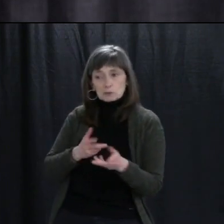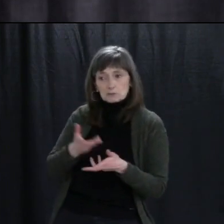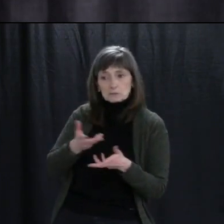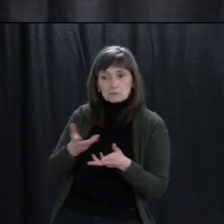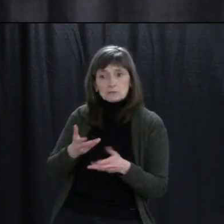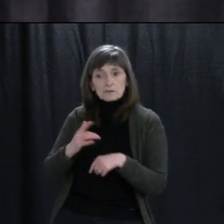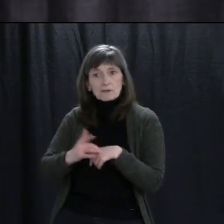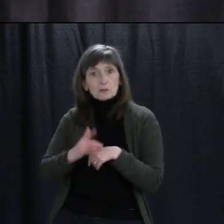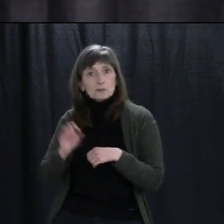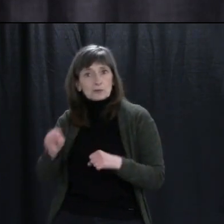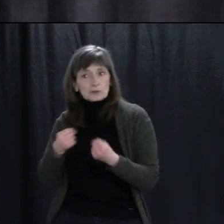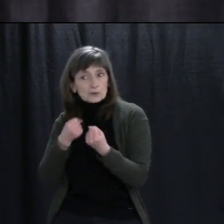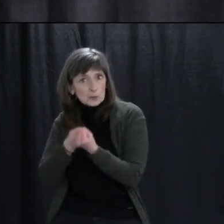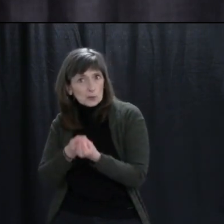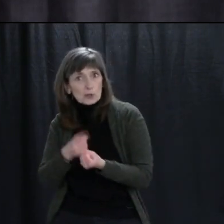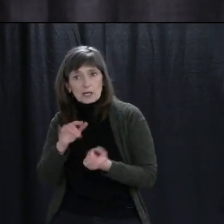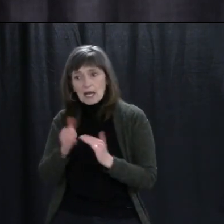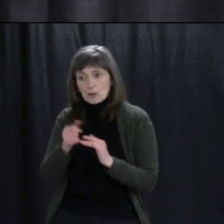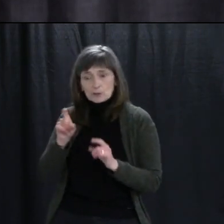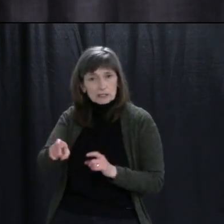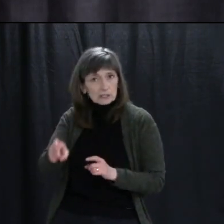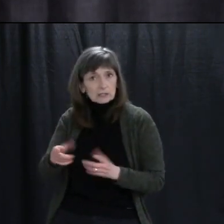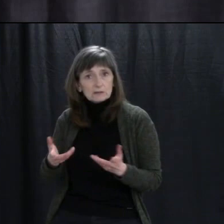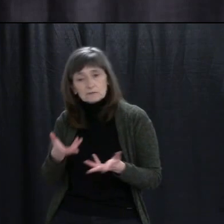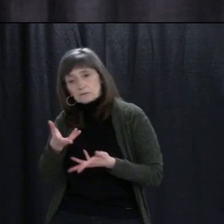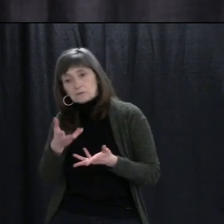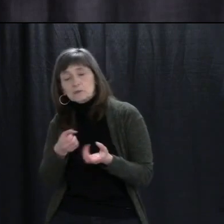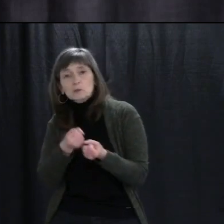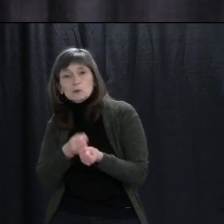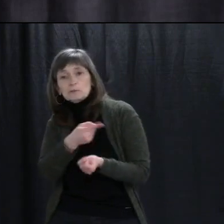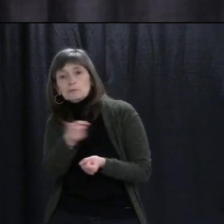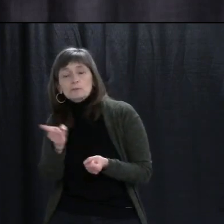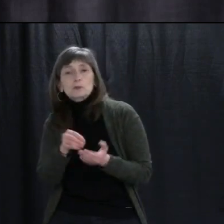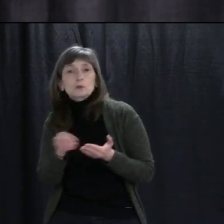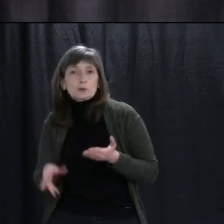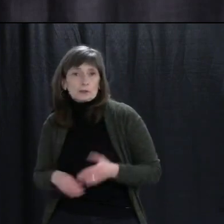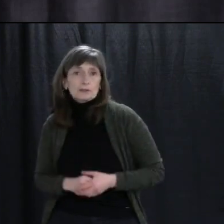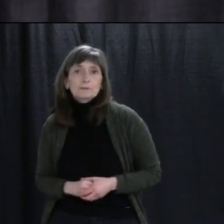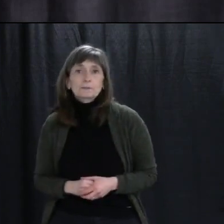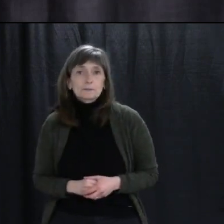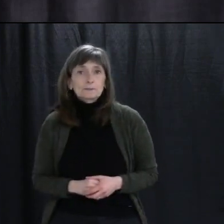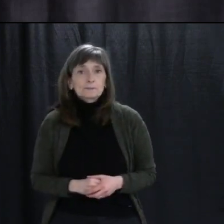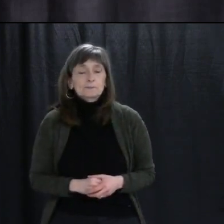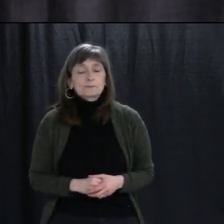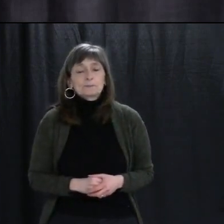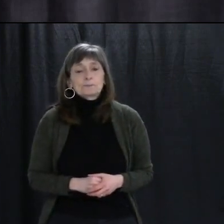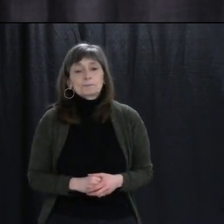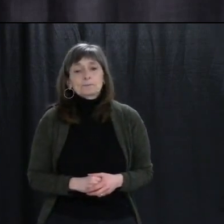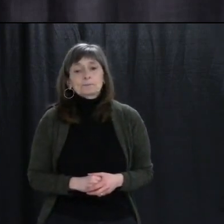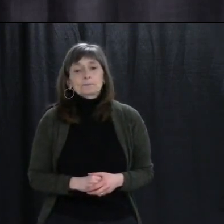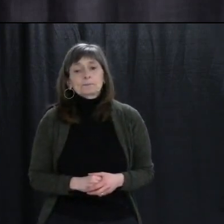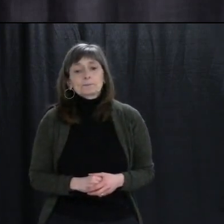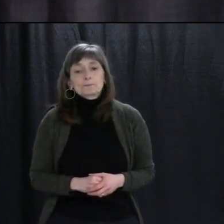are available to support these students who have exceptionalities.